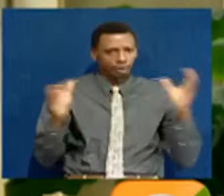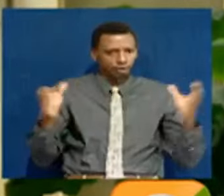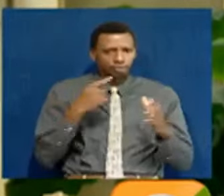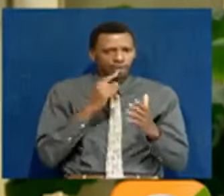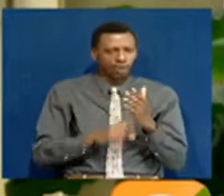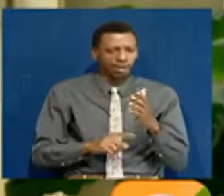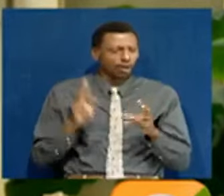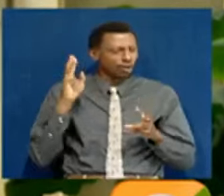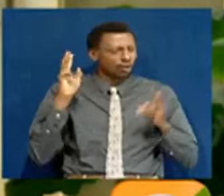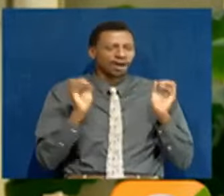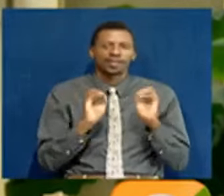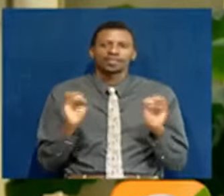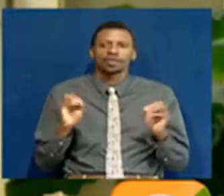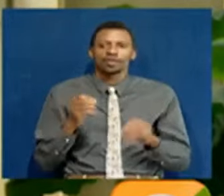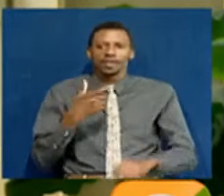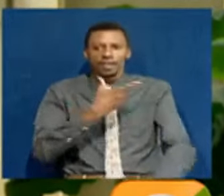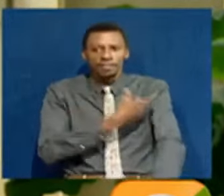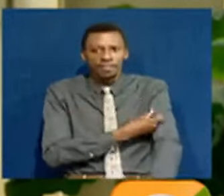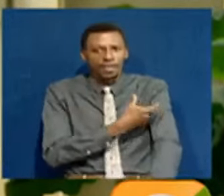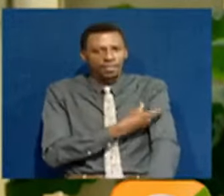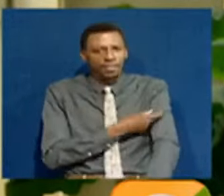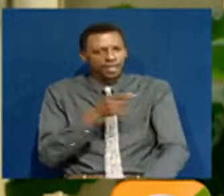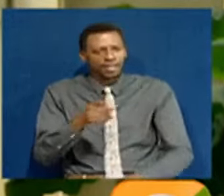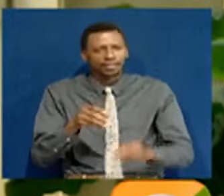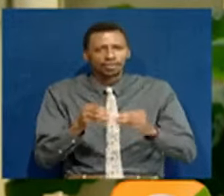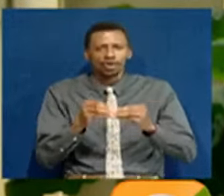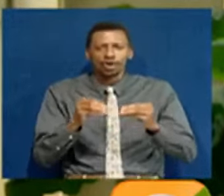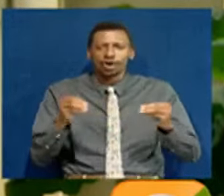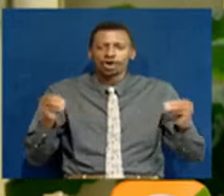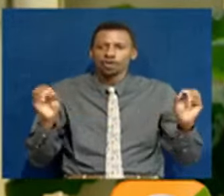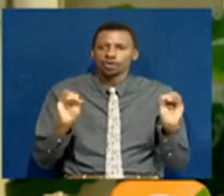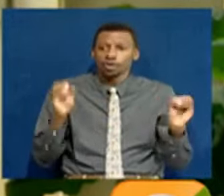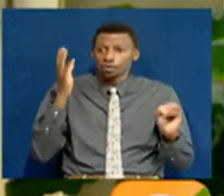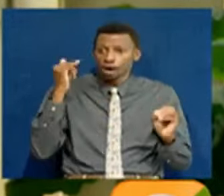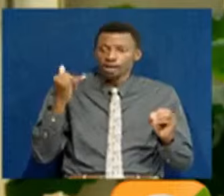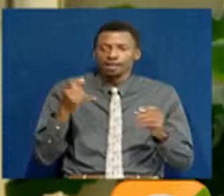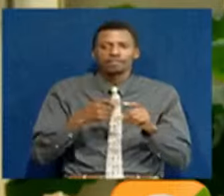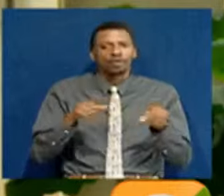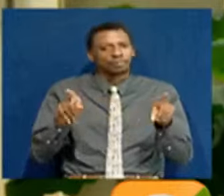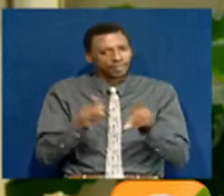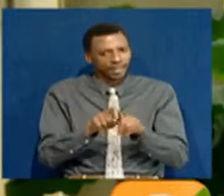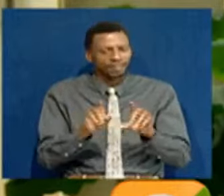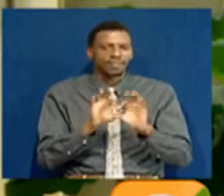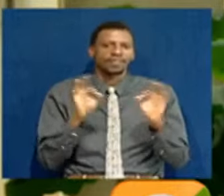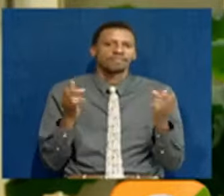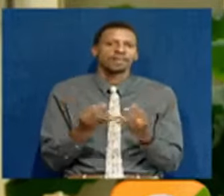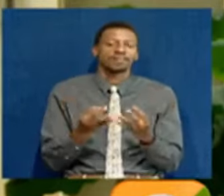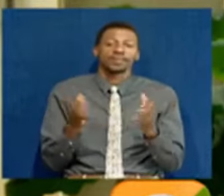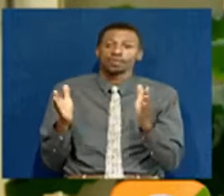manufacturing vaccines for Mpox will not take too long because it is from the same family with